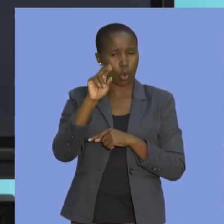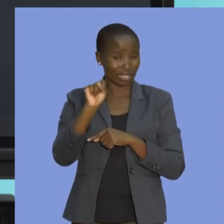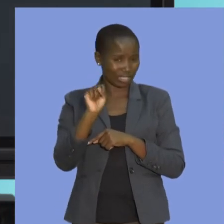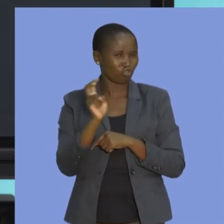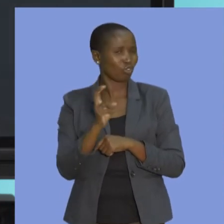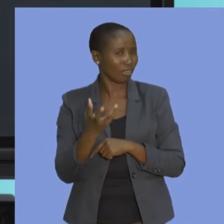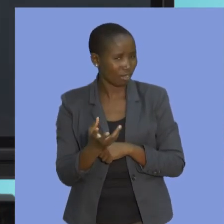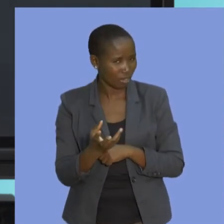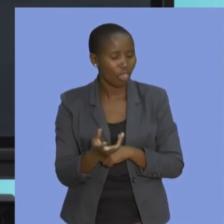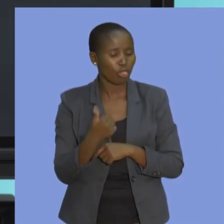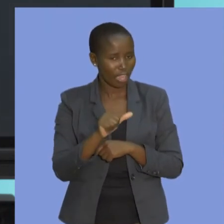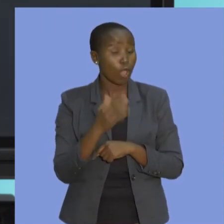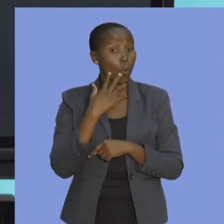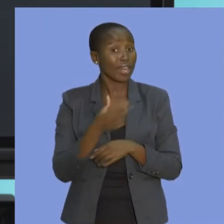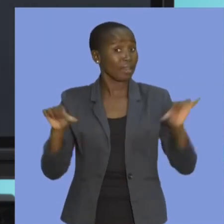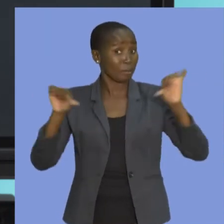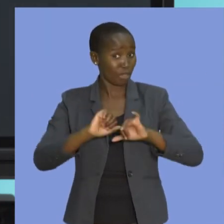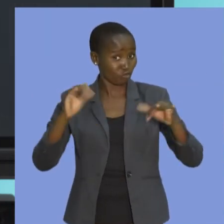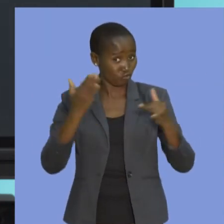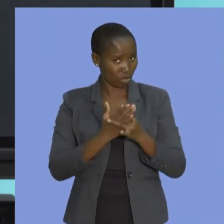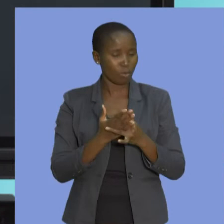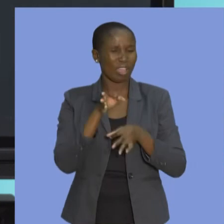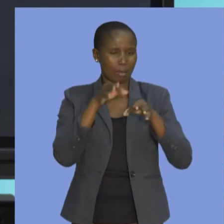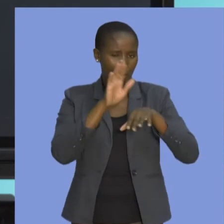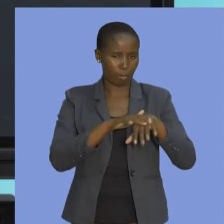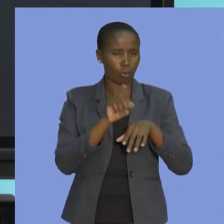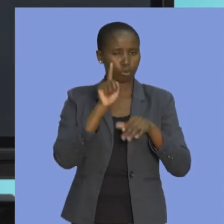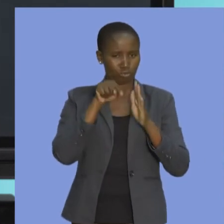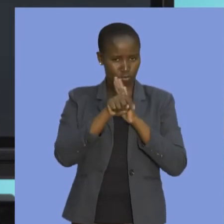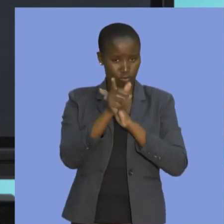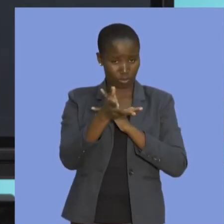the frequency polygon. Okay, see you soon.